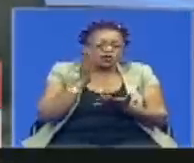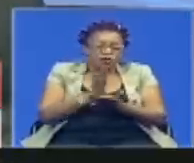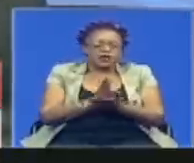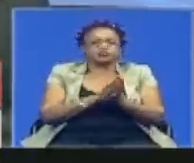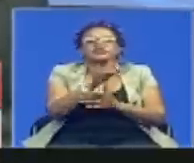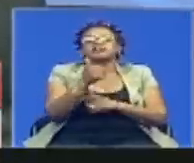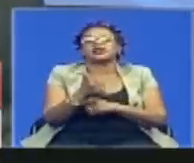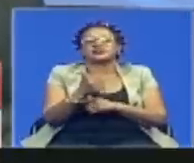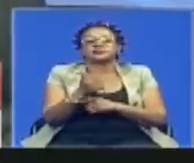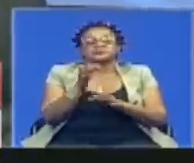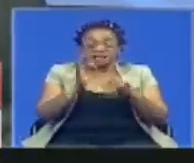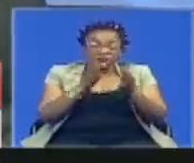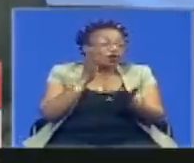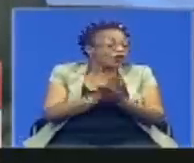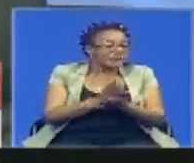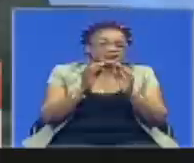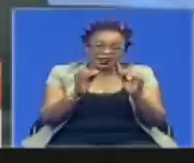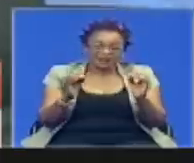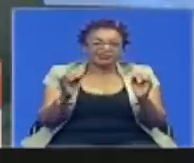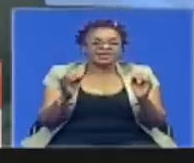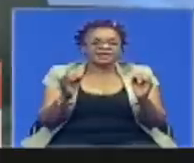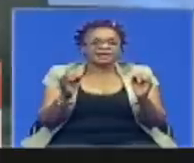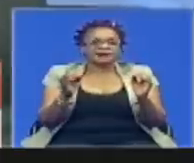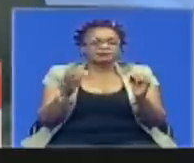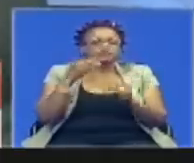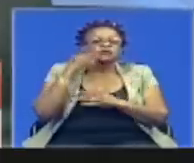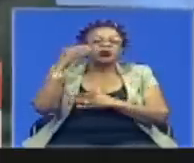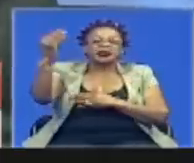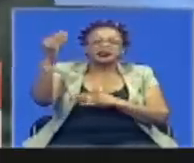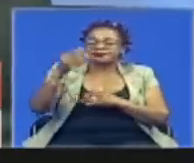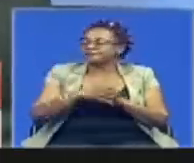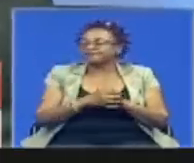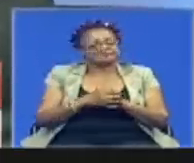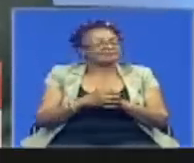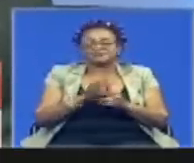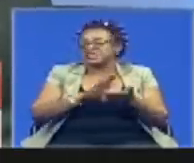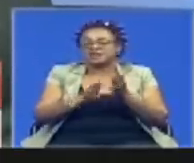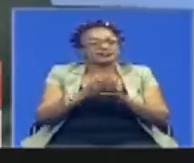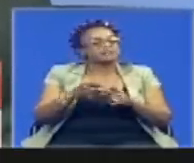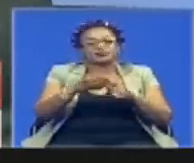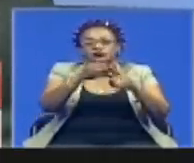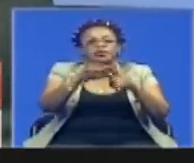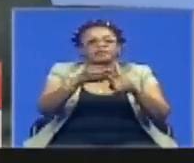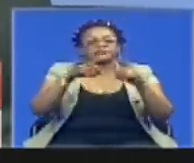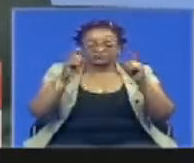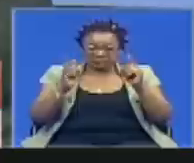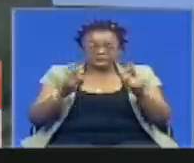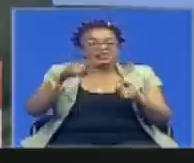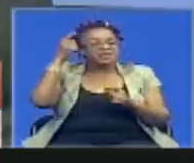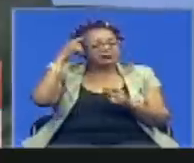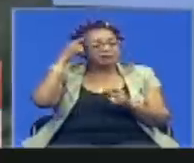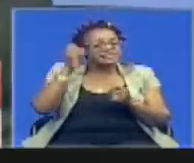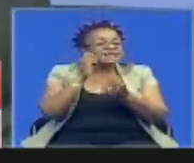because if he's not going to be honest, the swearing in will bring in nothing special. It must be remembered that in December